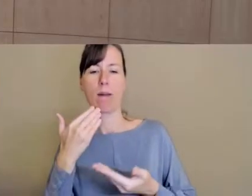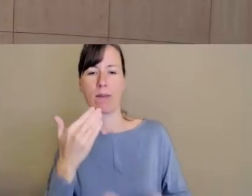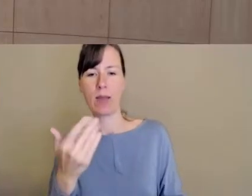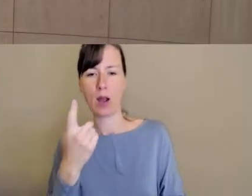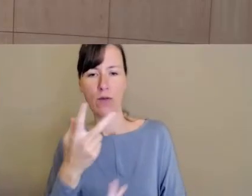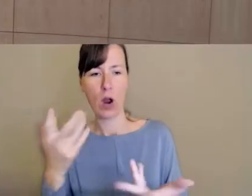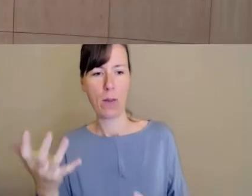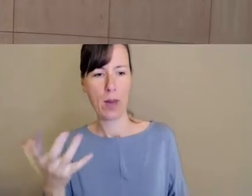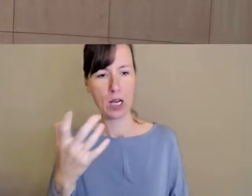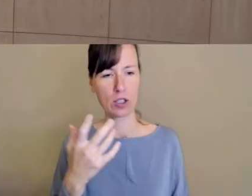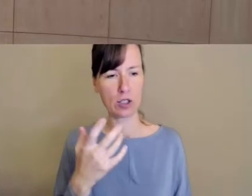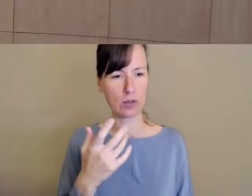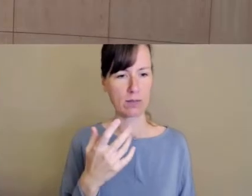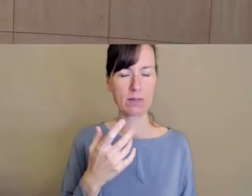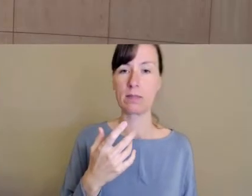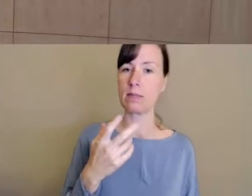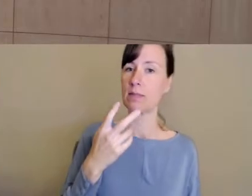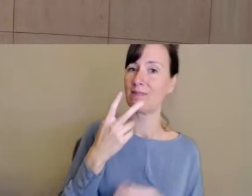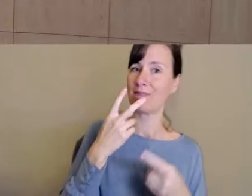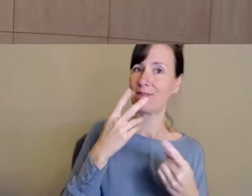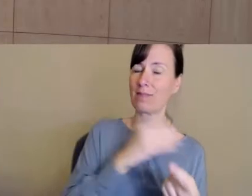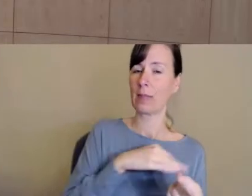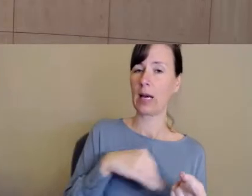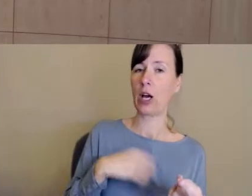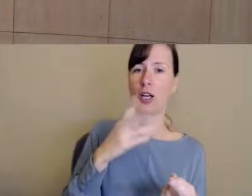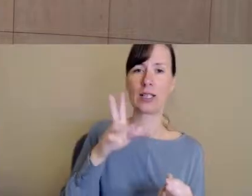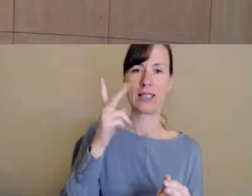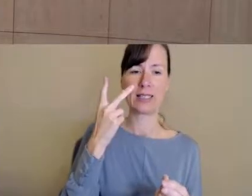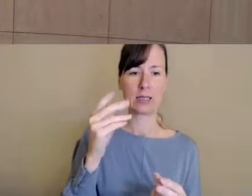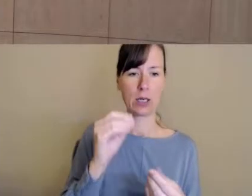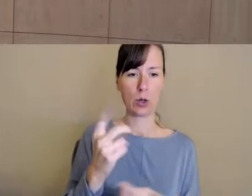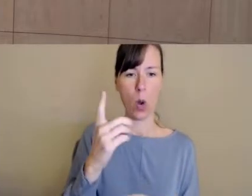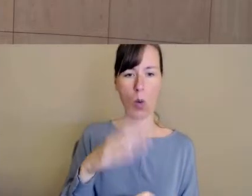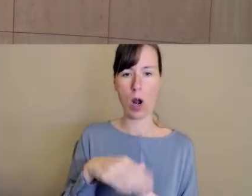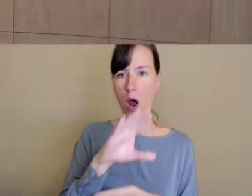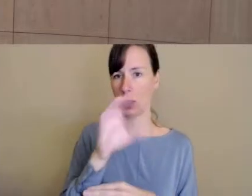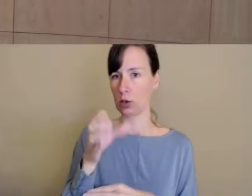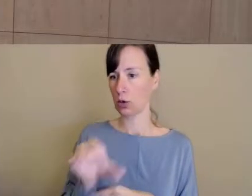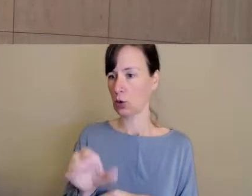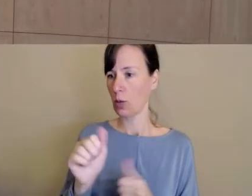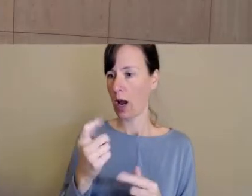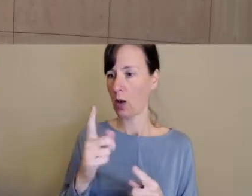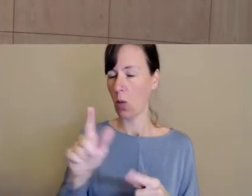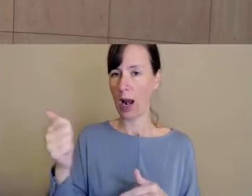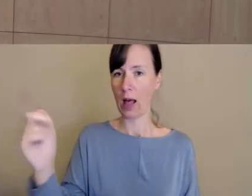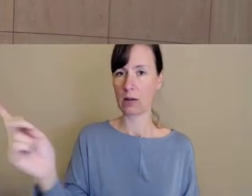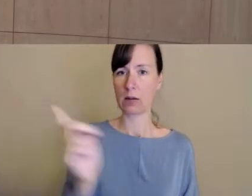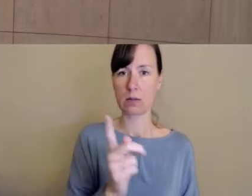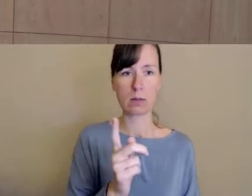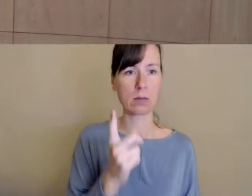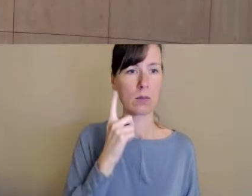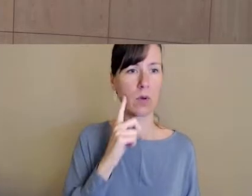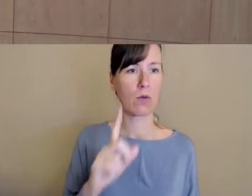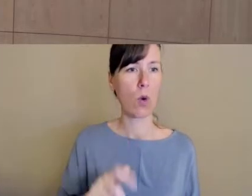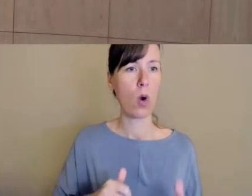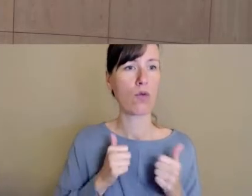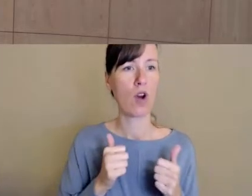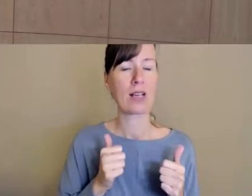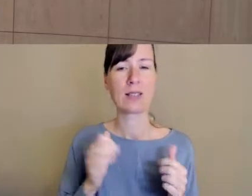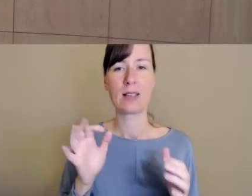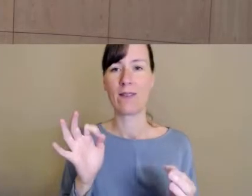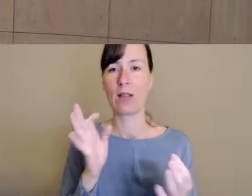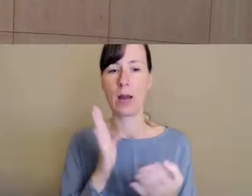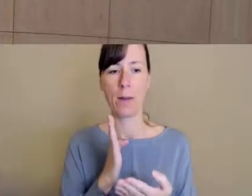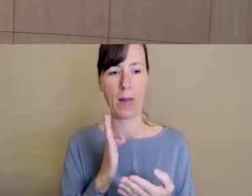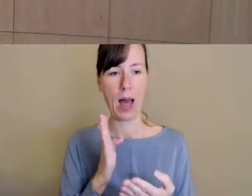Seeing no one online, is anyone else coming forward to offer resident input on something not